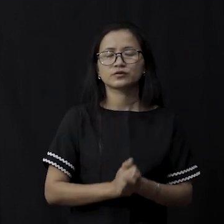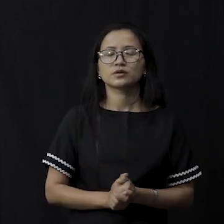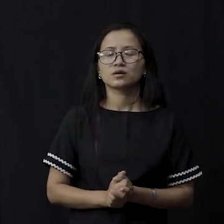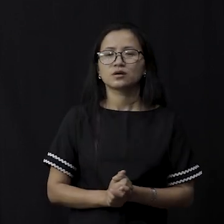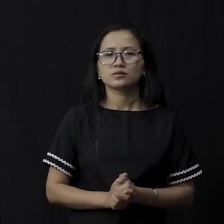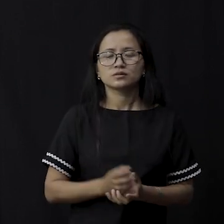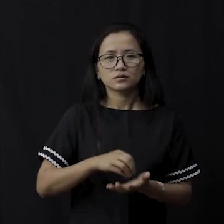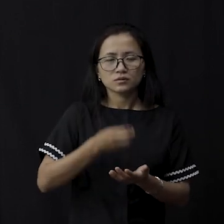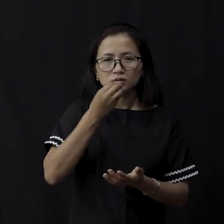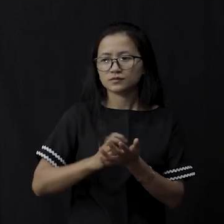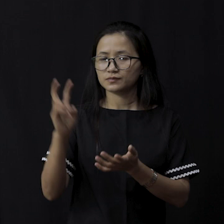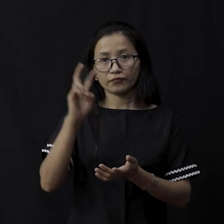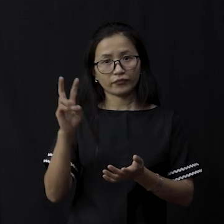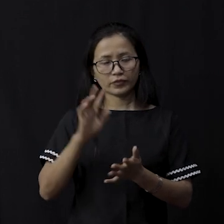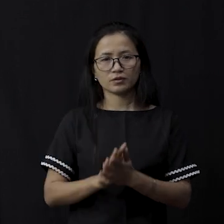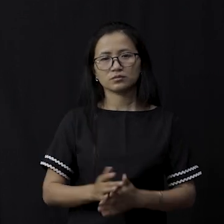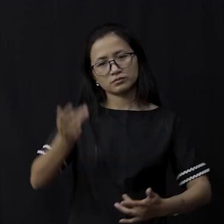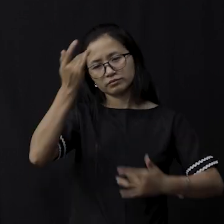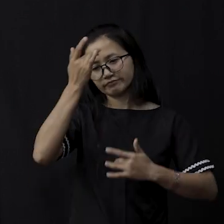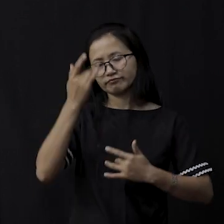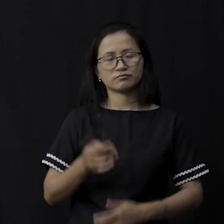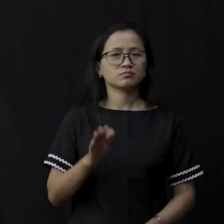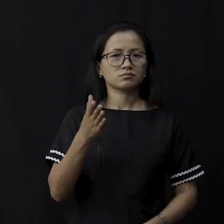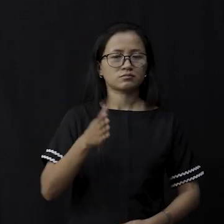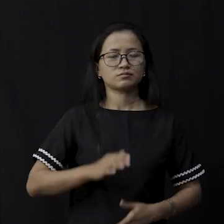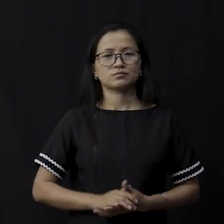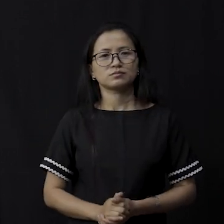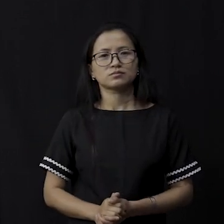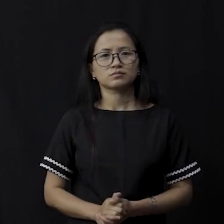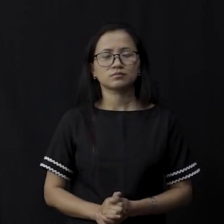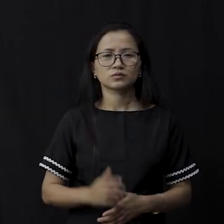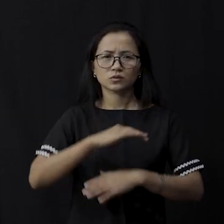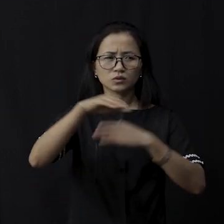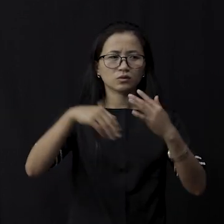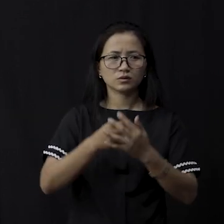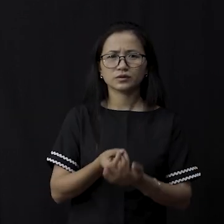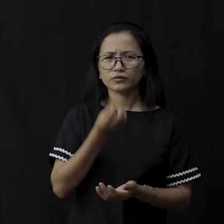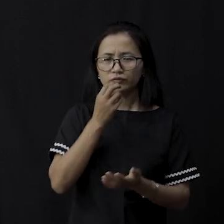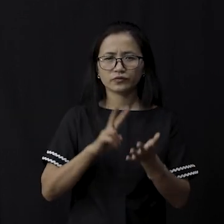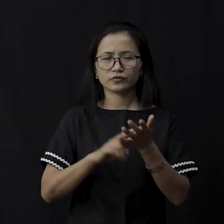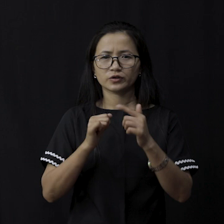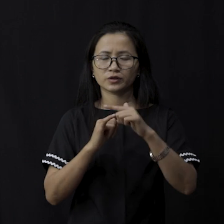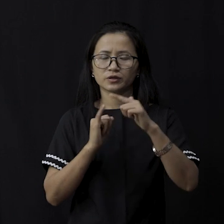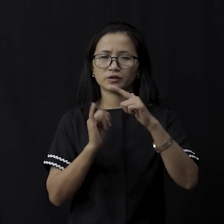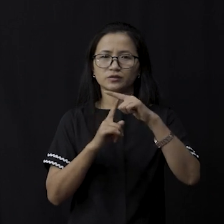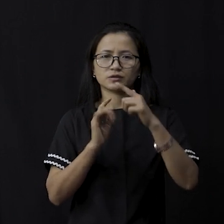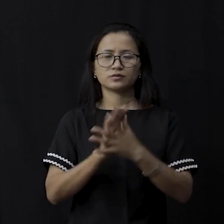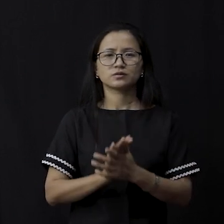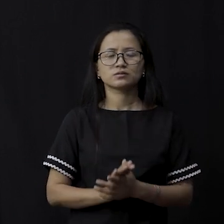because if you eat those, then you won't get sick. I promise you, you won't get sick if you eat all these vitamins, the lemon,